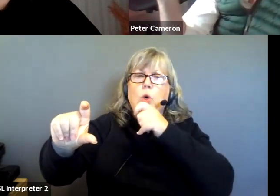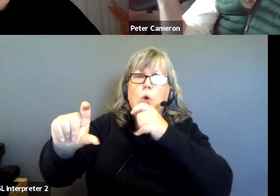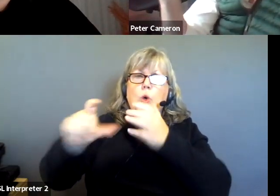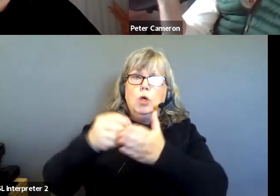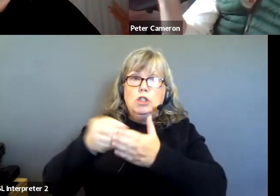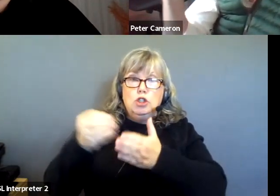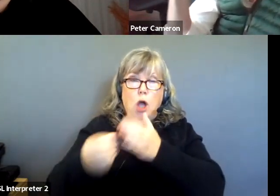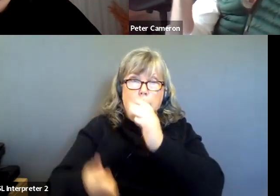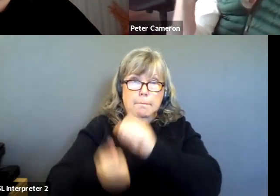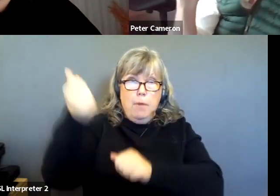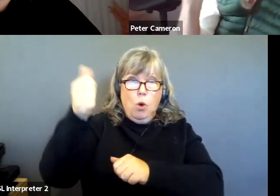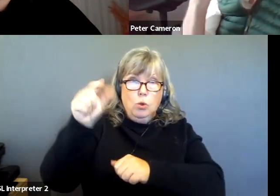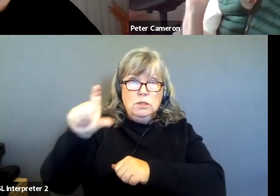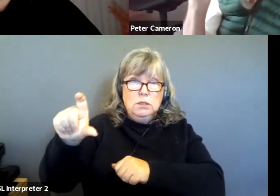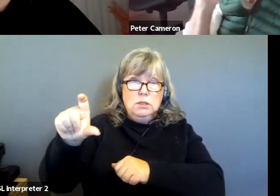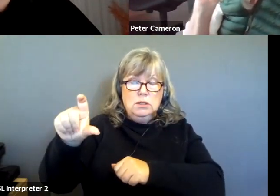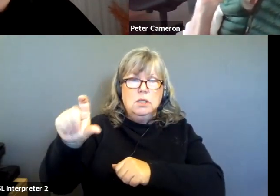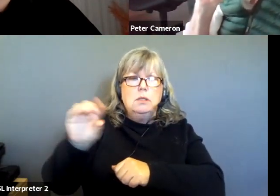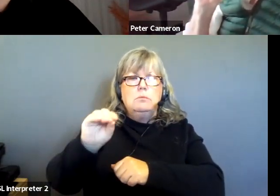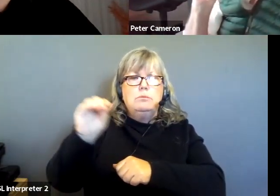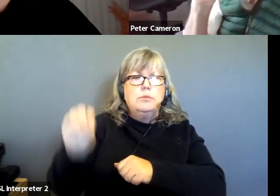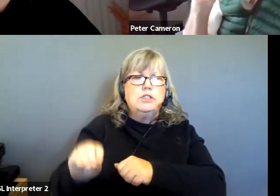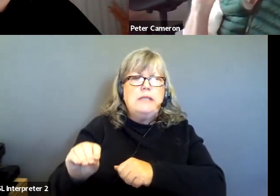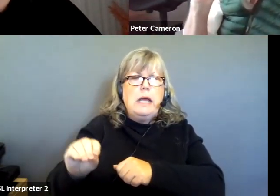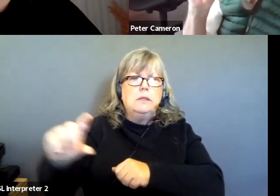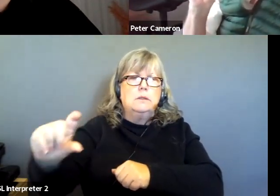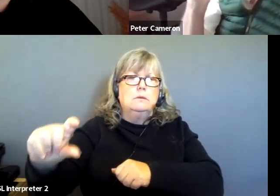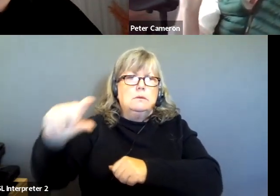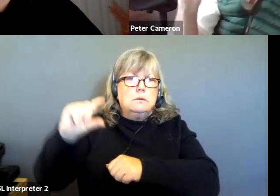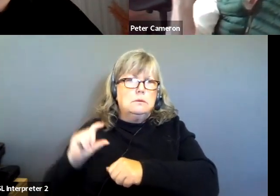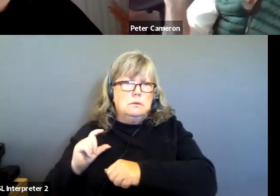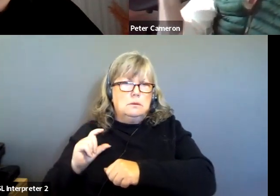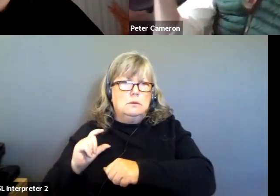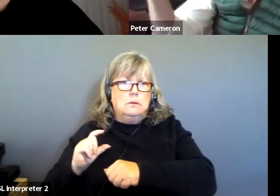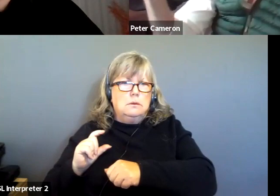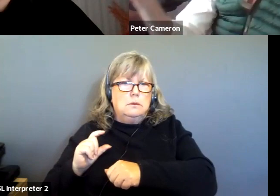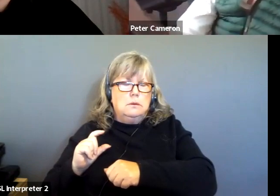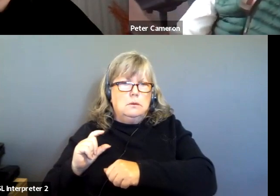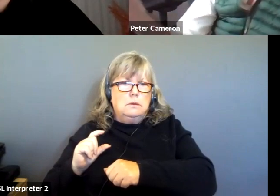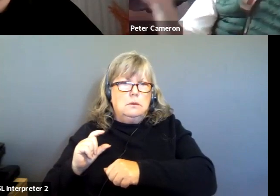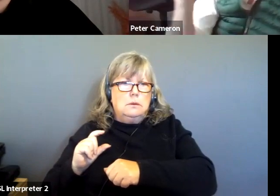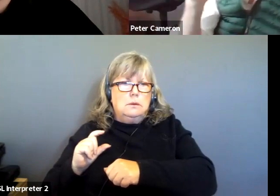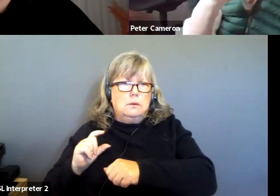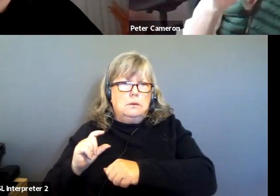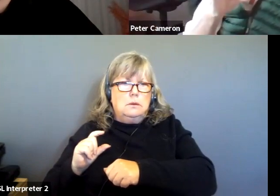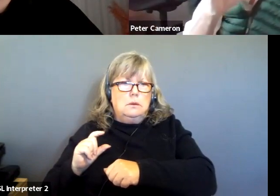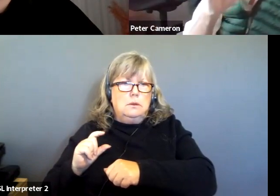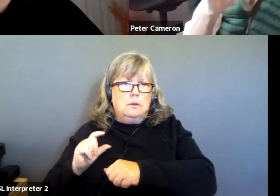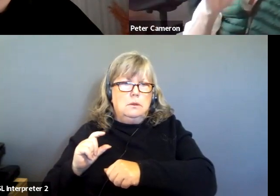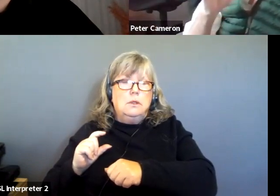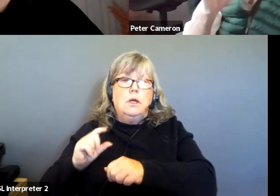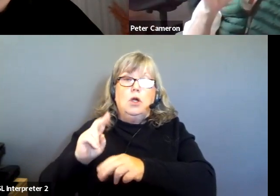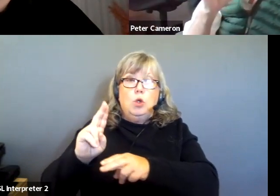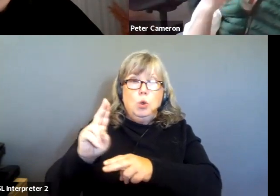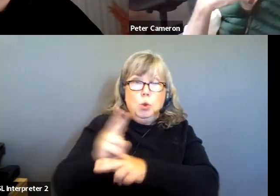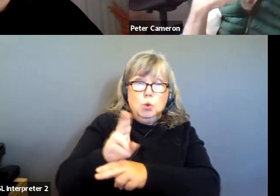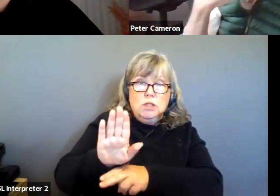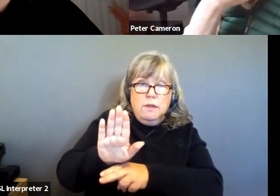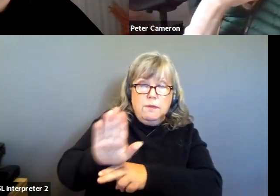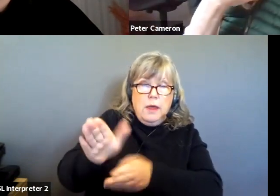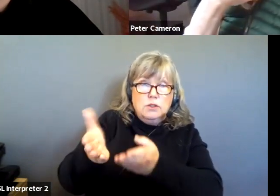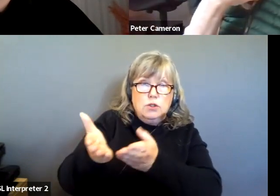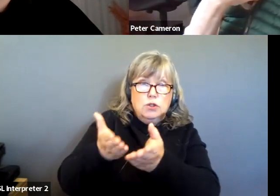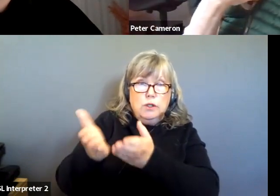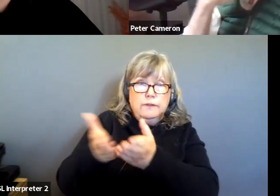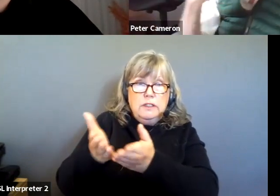would get a similar percentage, but because it's based on service that you've used, so